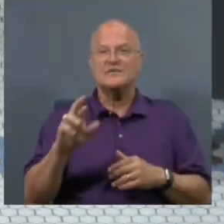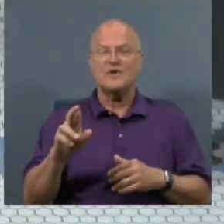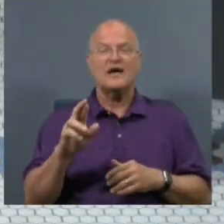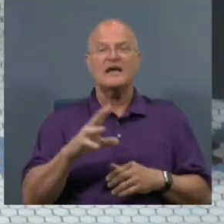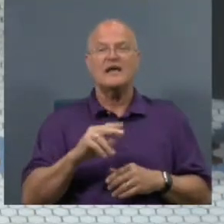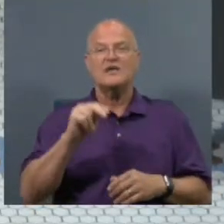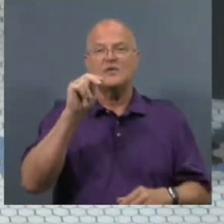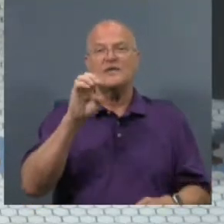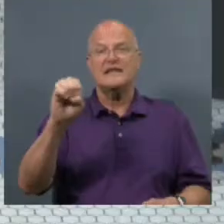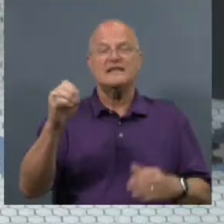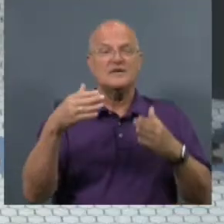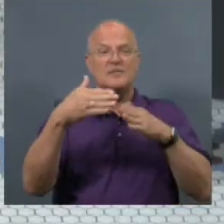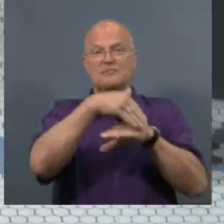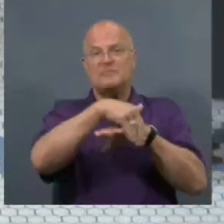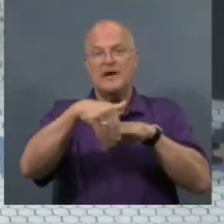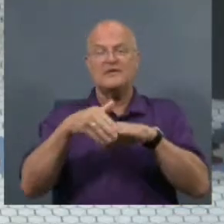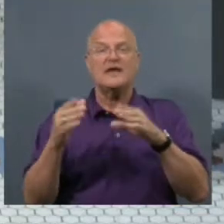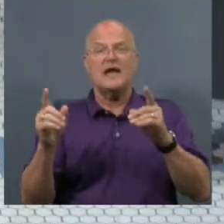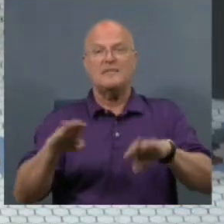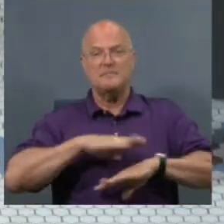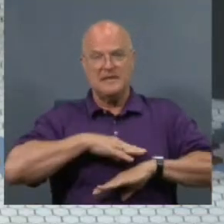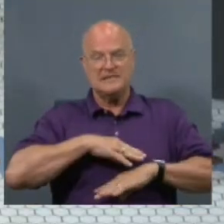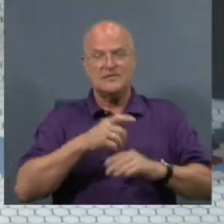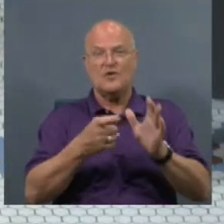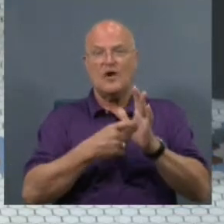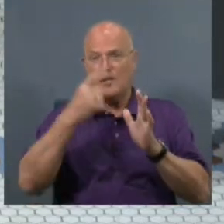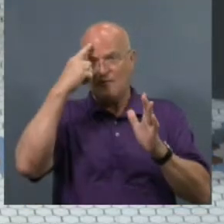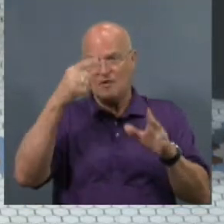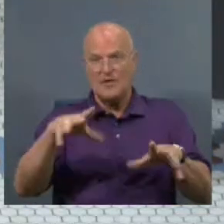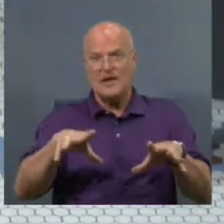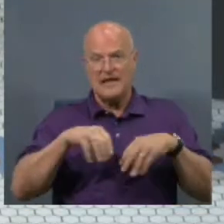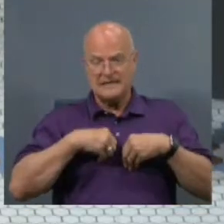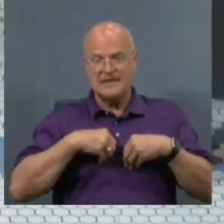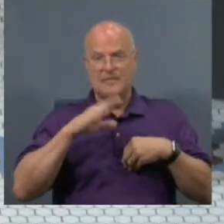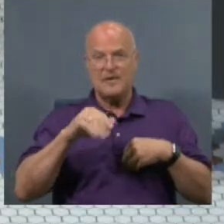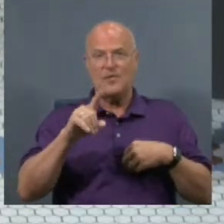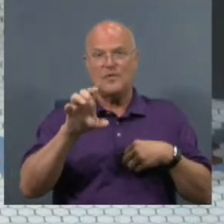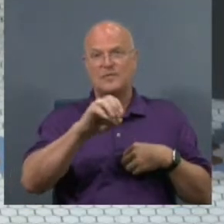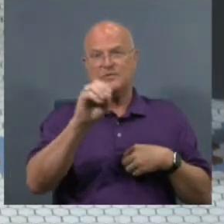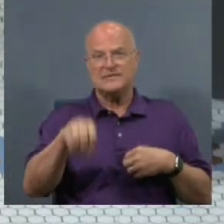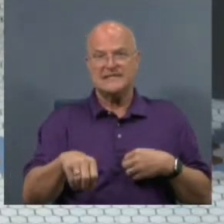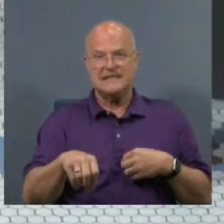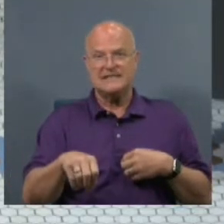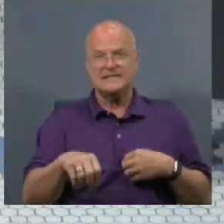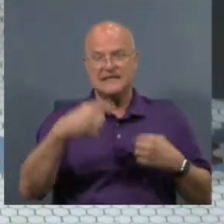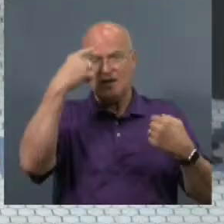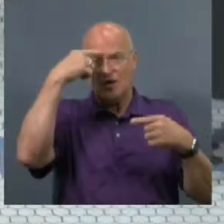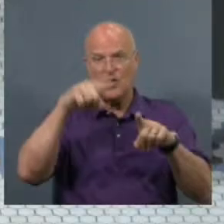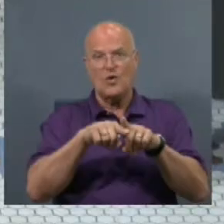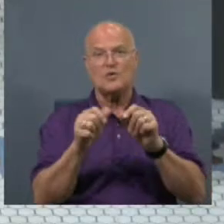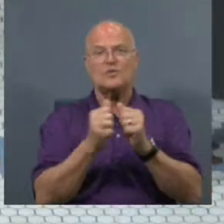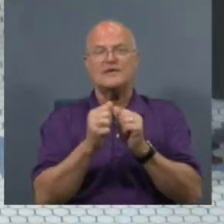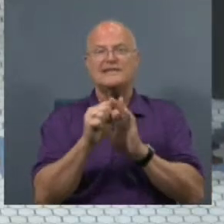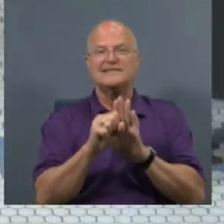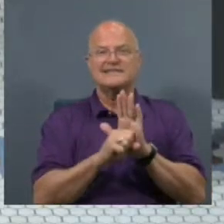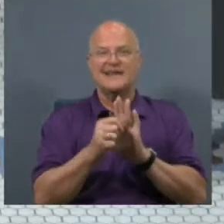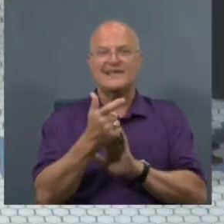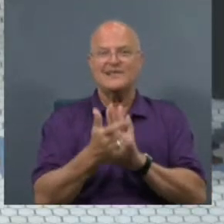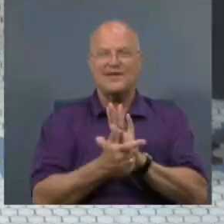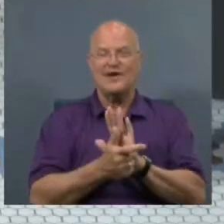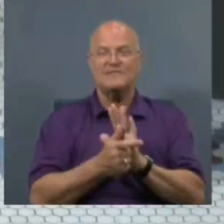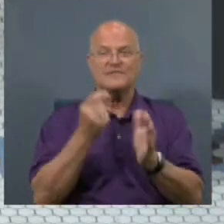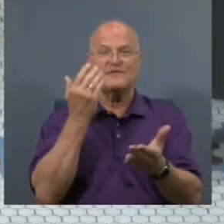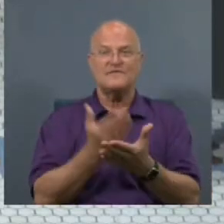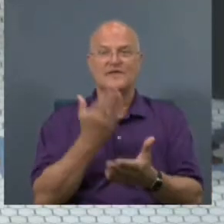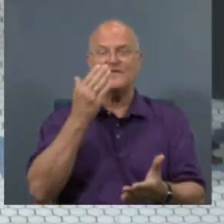area's northeastern boundary and meets all requirements for a petition of annexation by 100% in accordance with state law. Verified